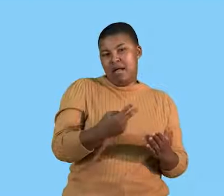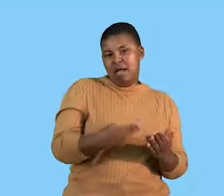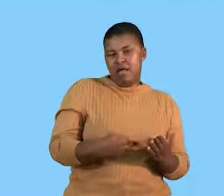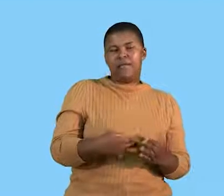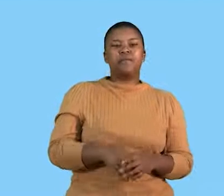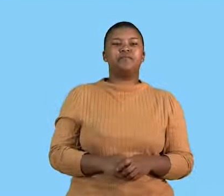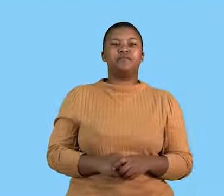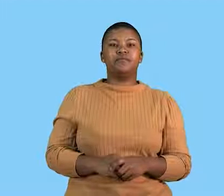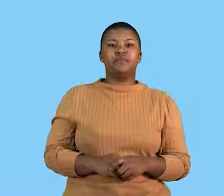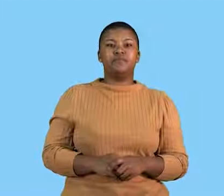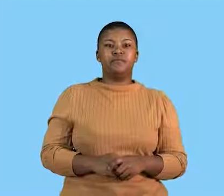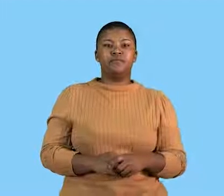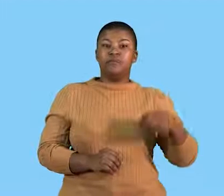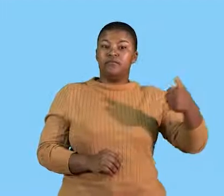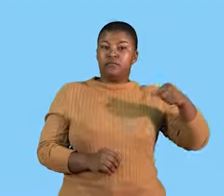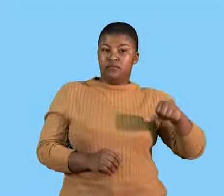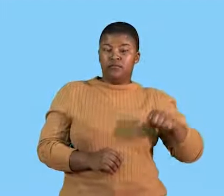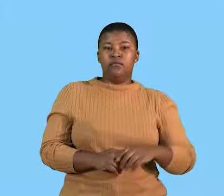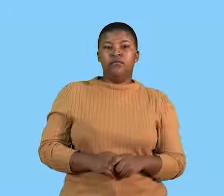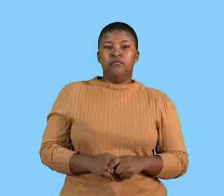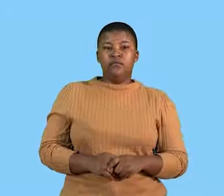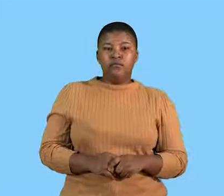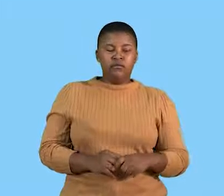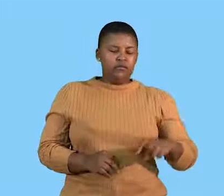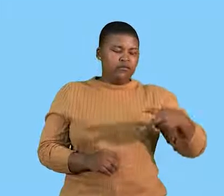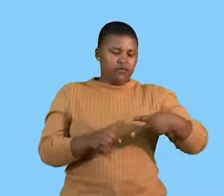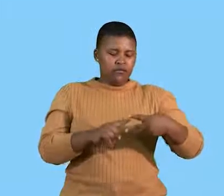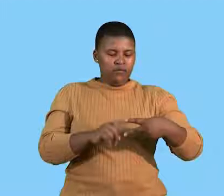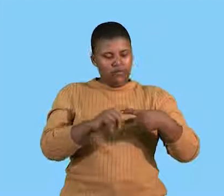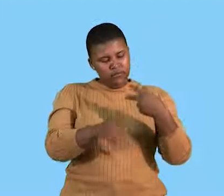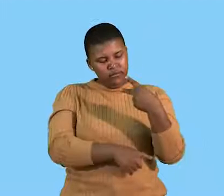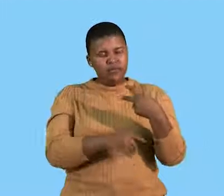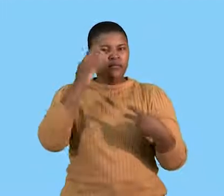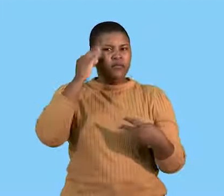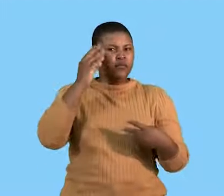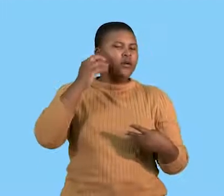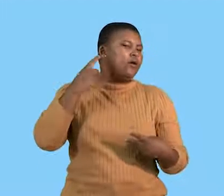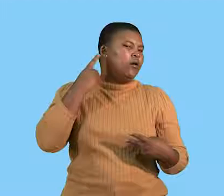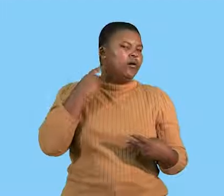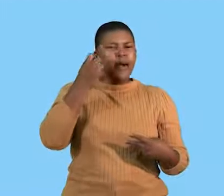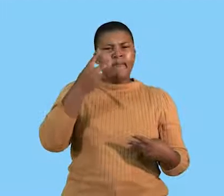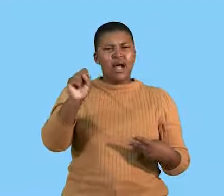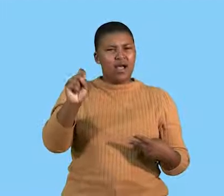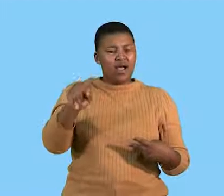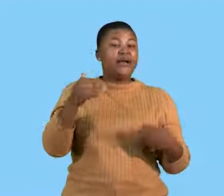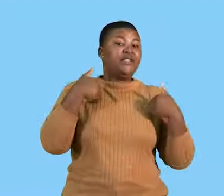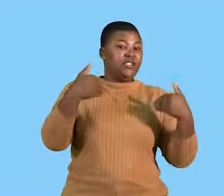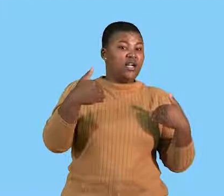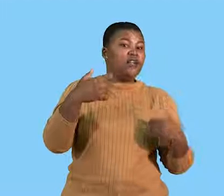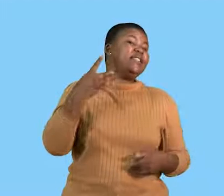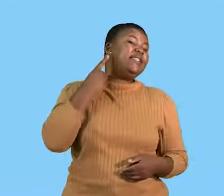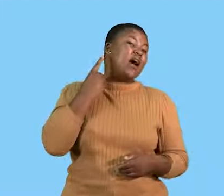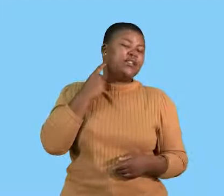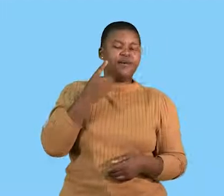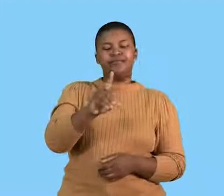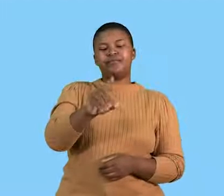end of the day. Then our last 2 new words for today is data and information. Now I'm going to